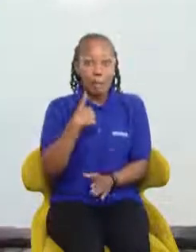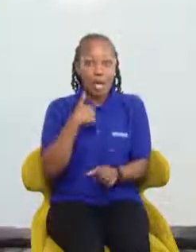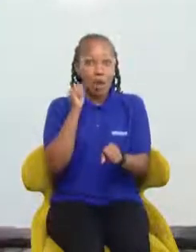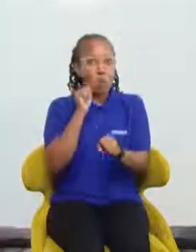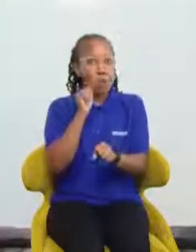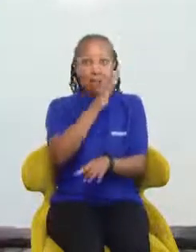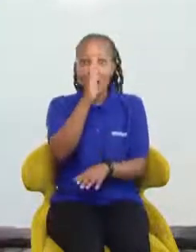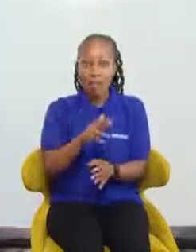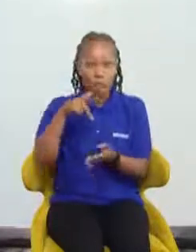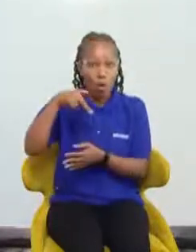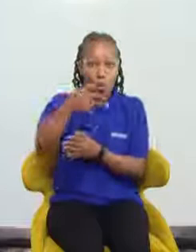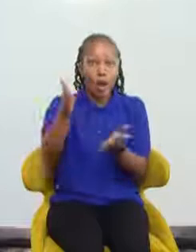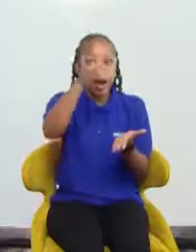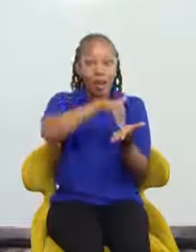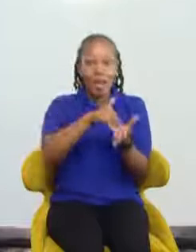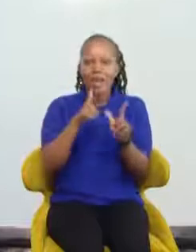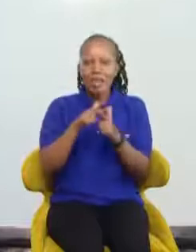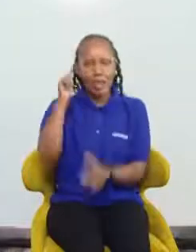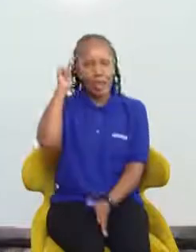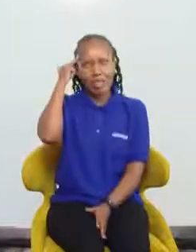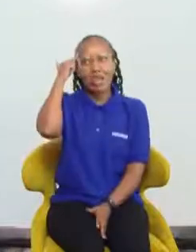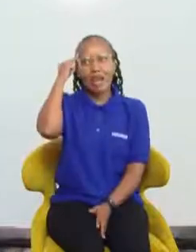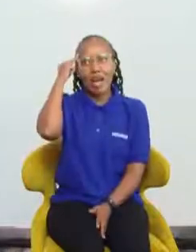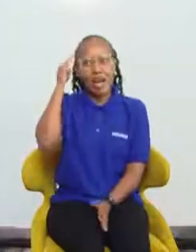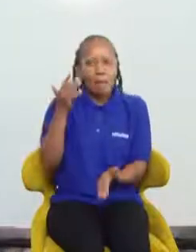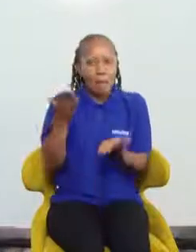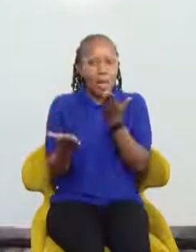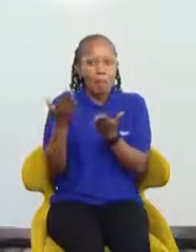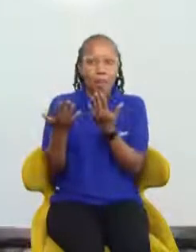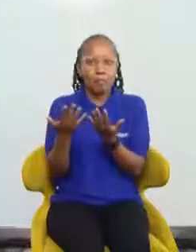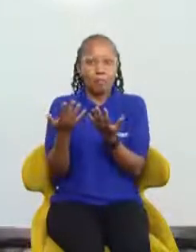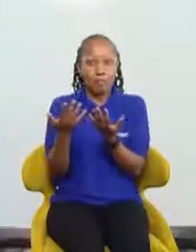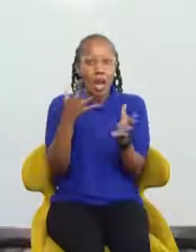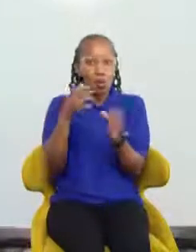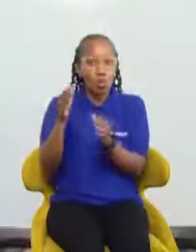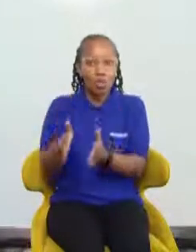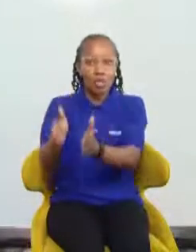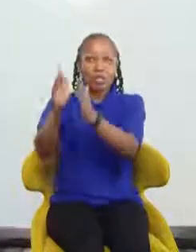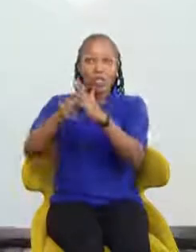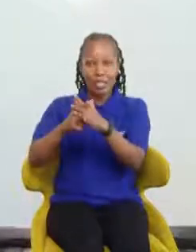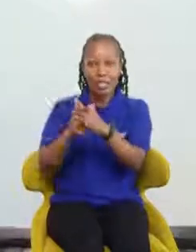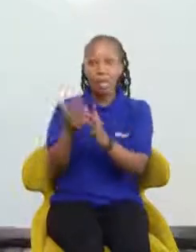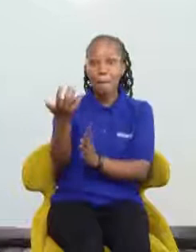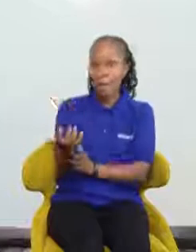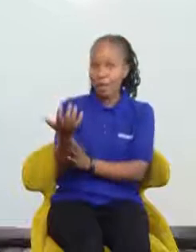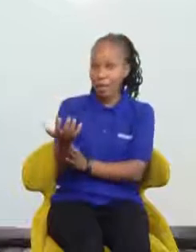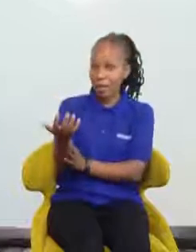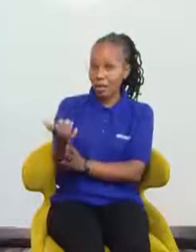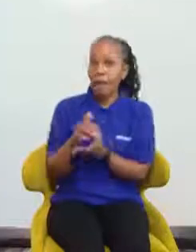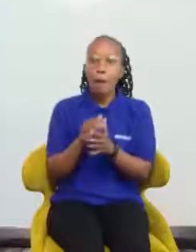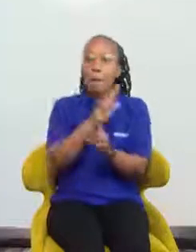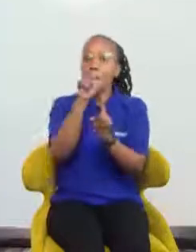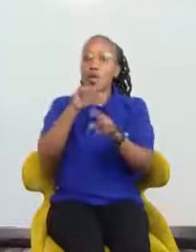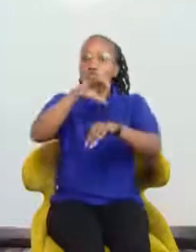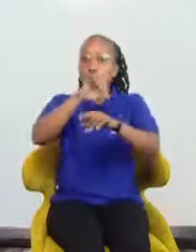thought that was the end of me and I was going to join those people with disabilities who are begging on the streets. However, when I got the opportunity to